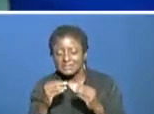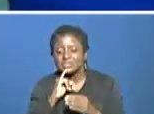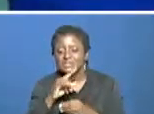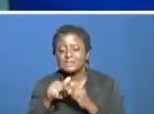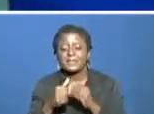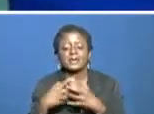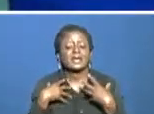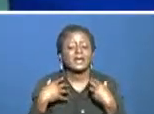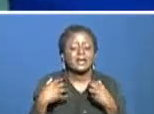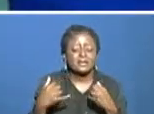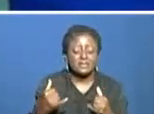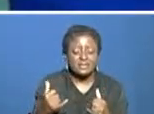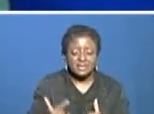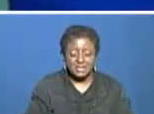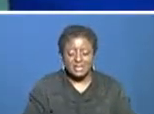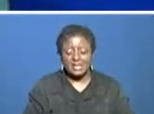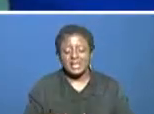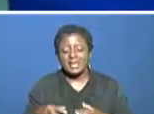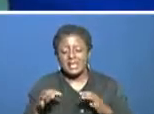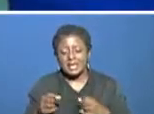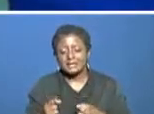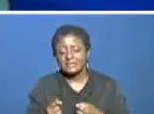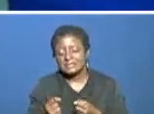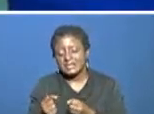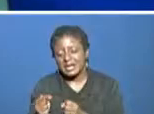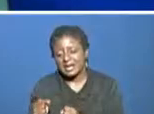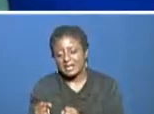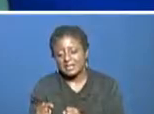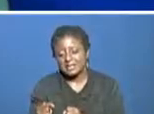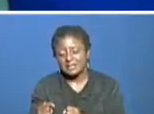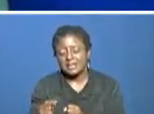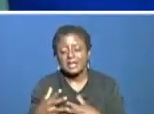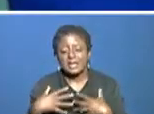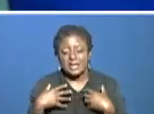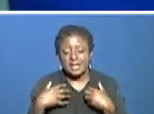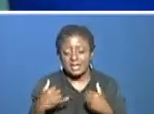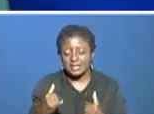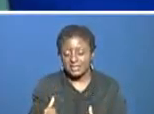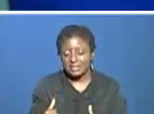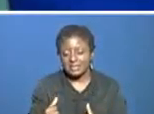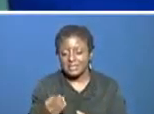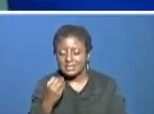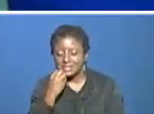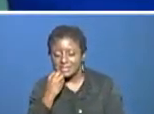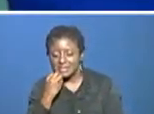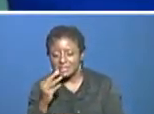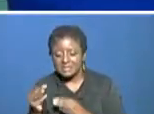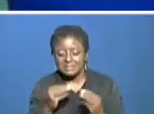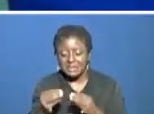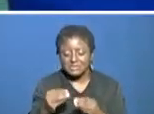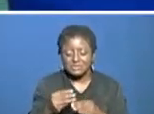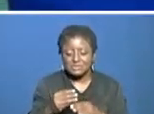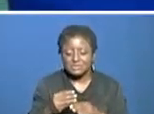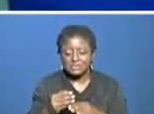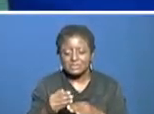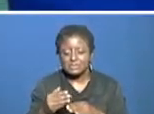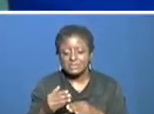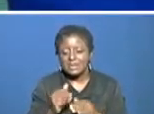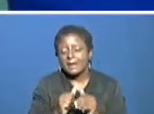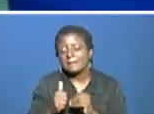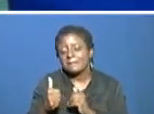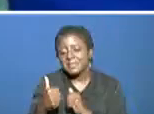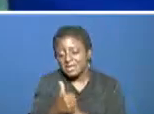exercise, healthy eating, so our message goes beyond the stage. into wanting to get into the schools, wanting to get into